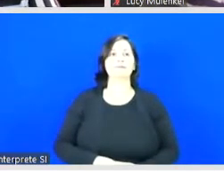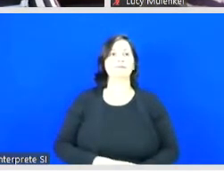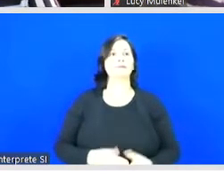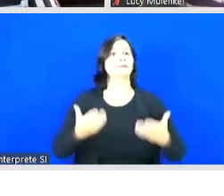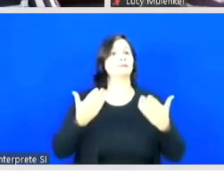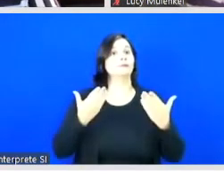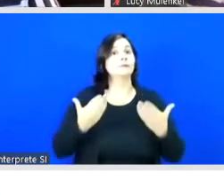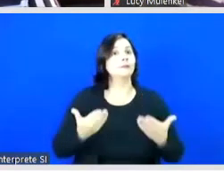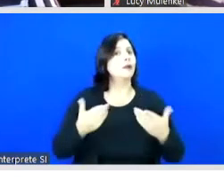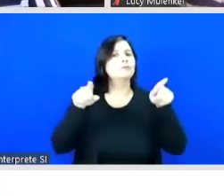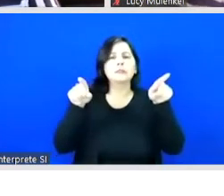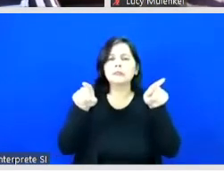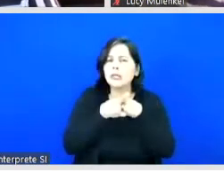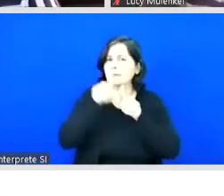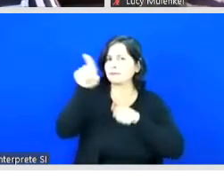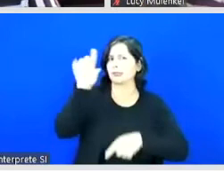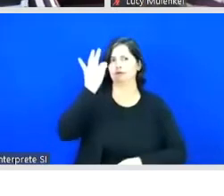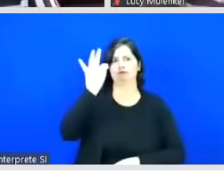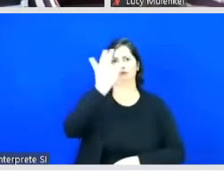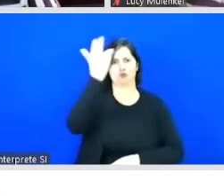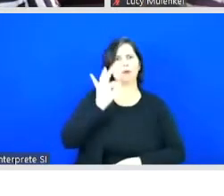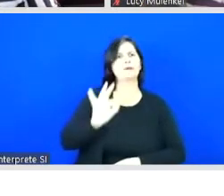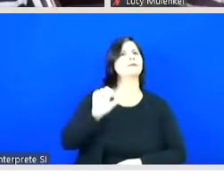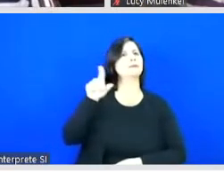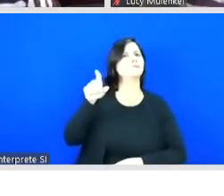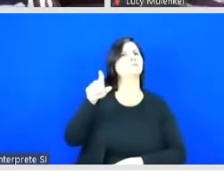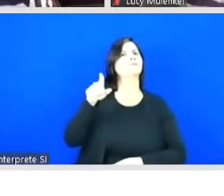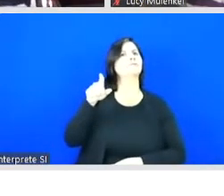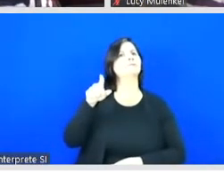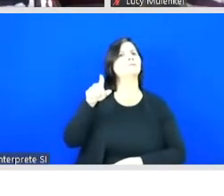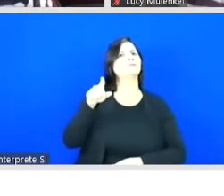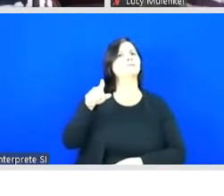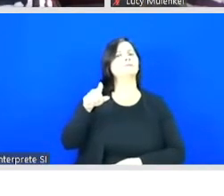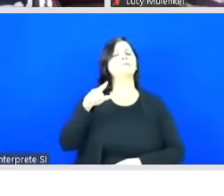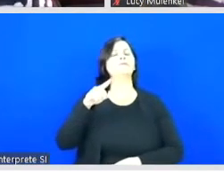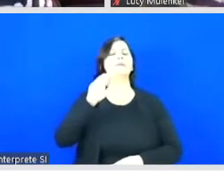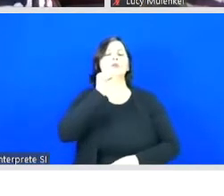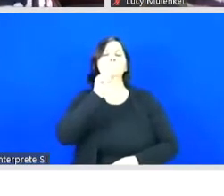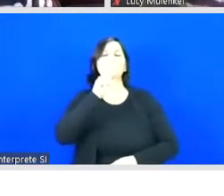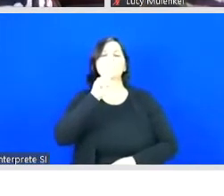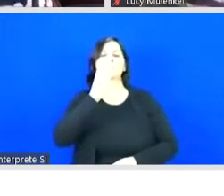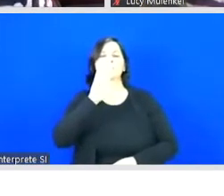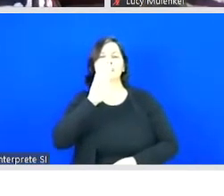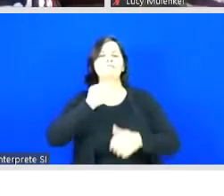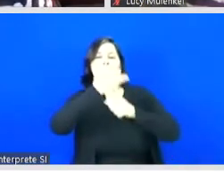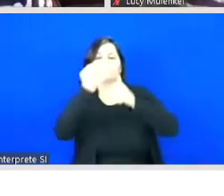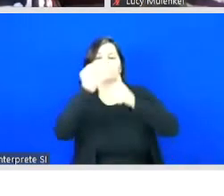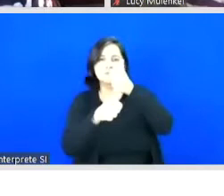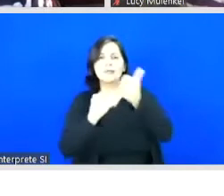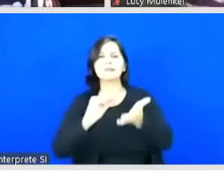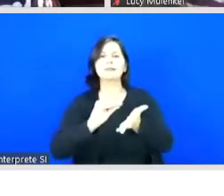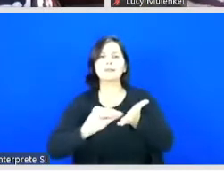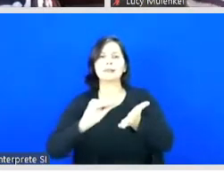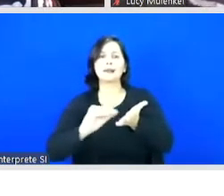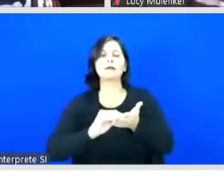your opinion, what are the main recommendations, the priorities that we need to put in place to make sure